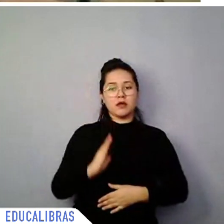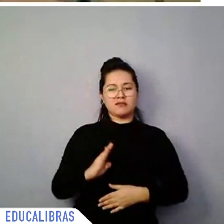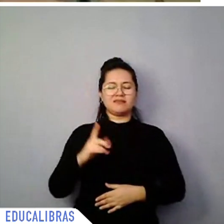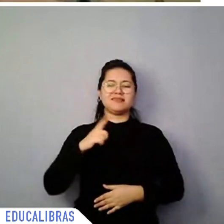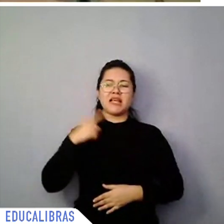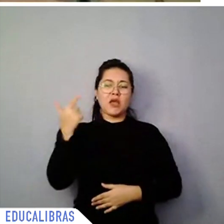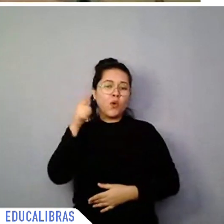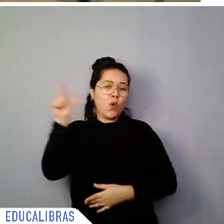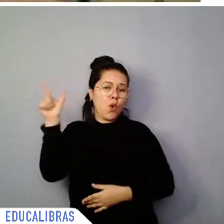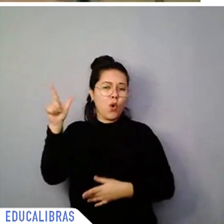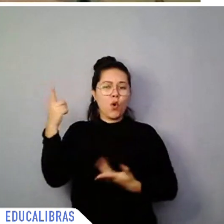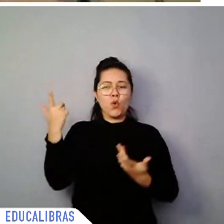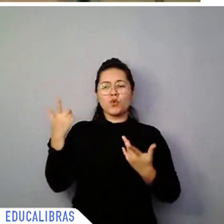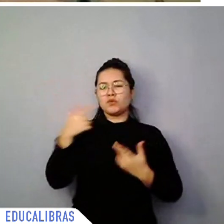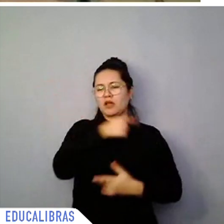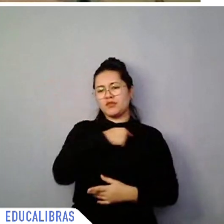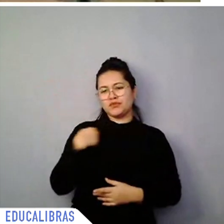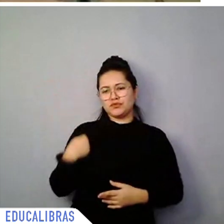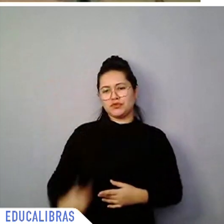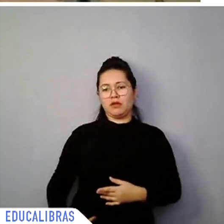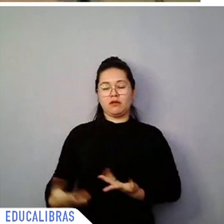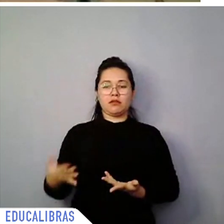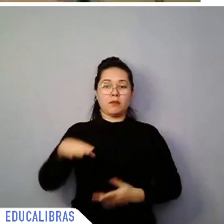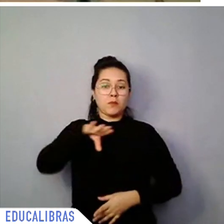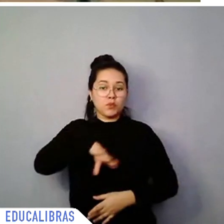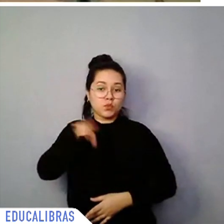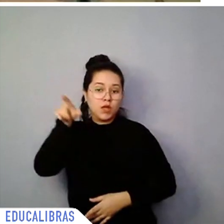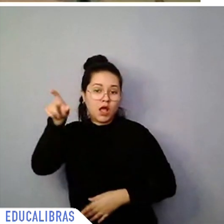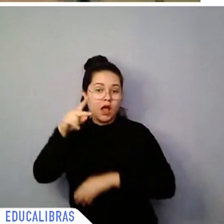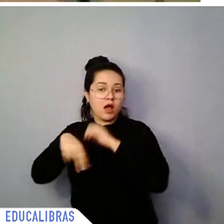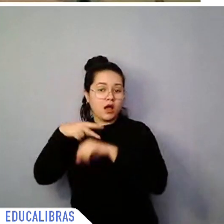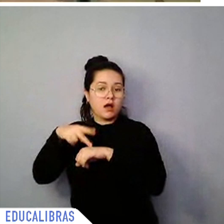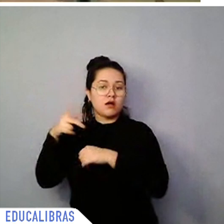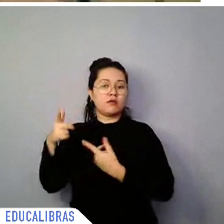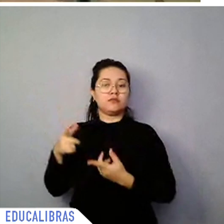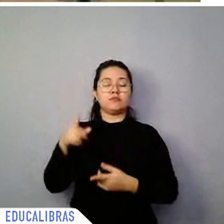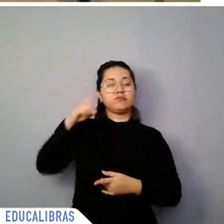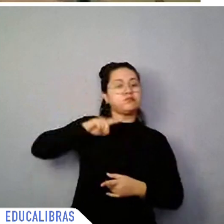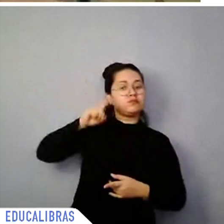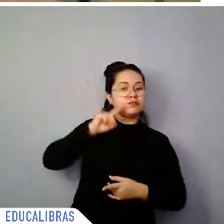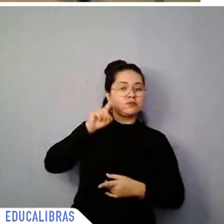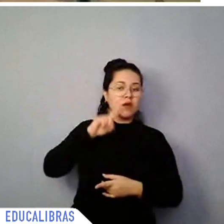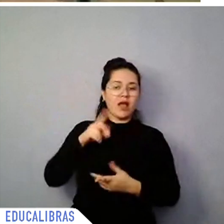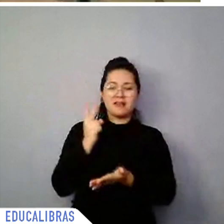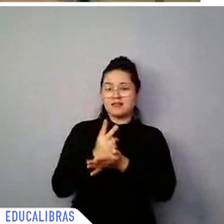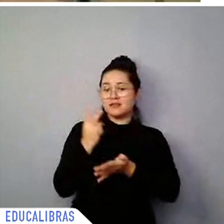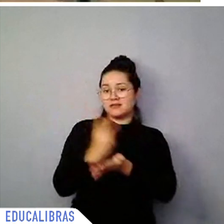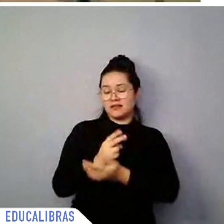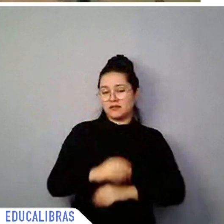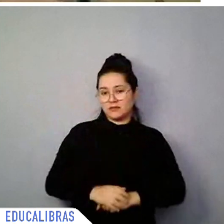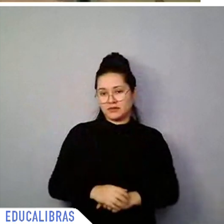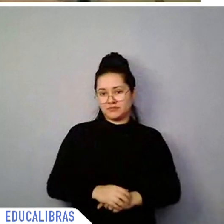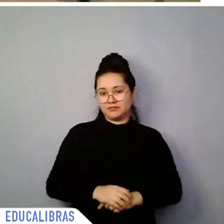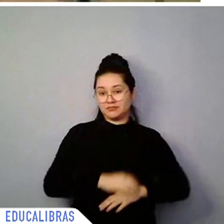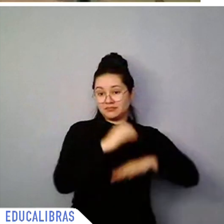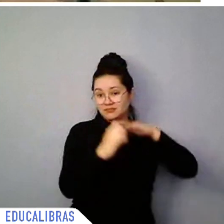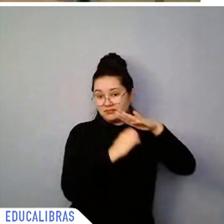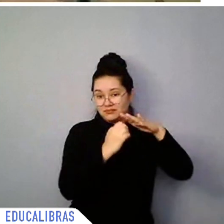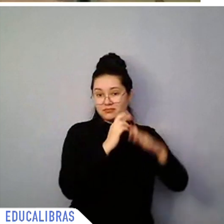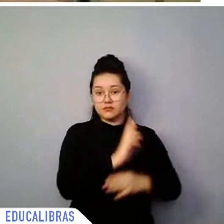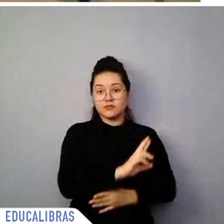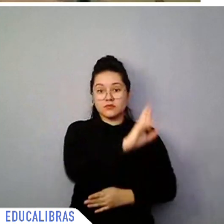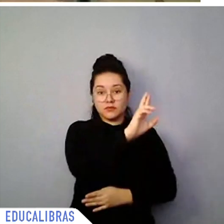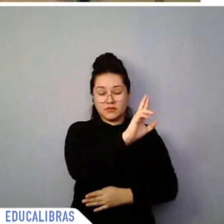a long history of difficulty for Brazilians to becoming protagonists of in their own country. And